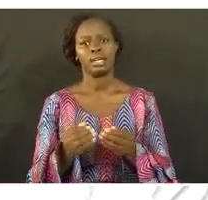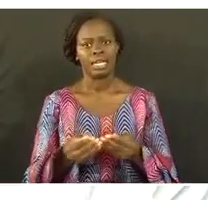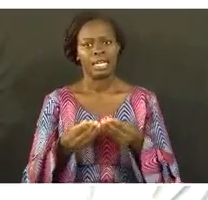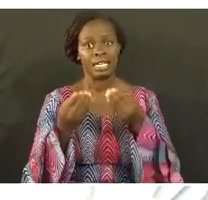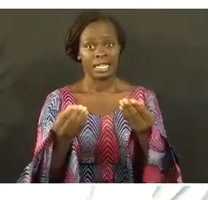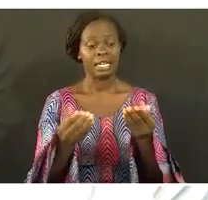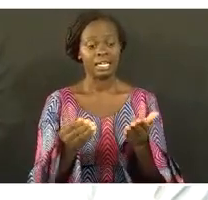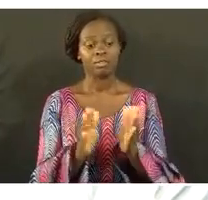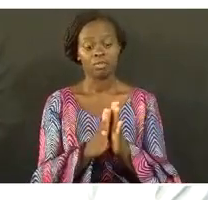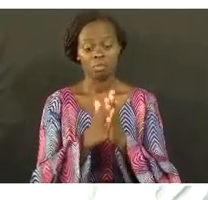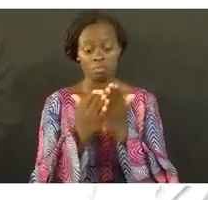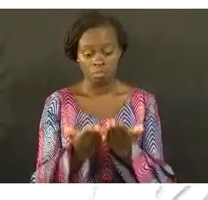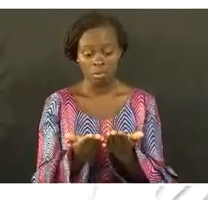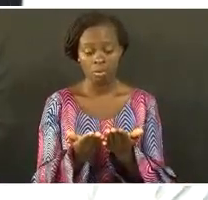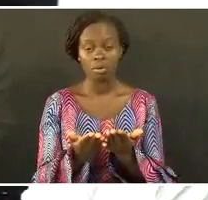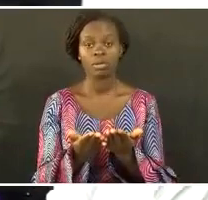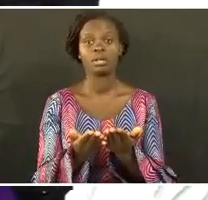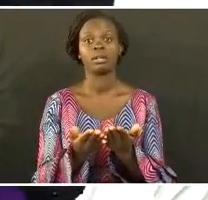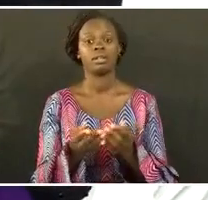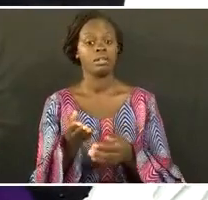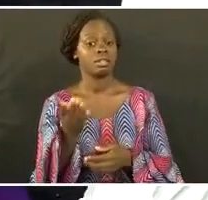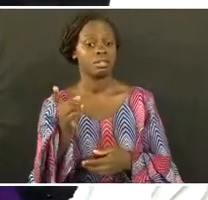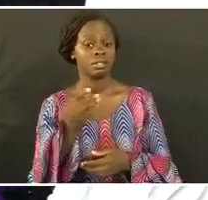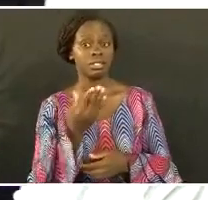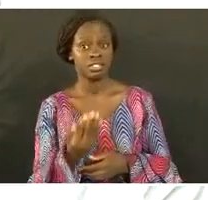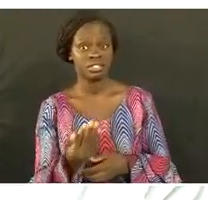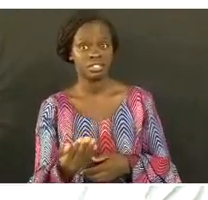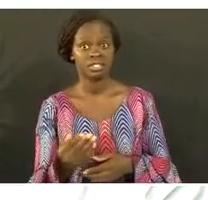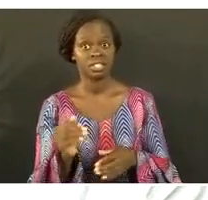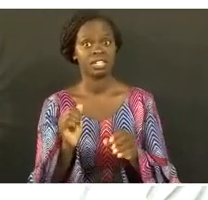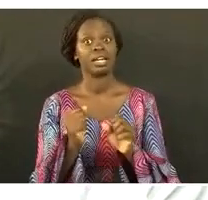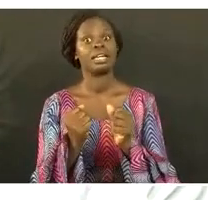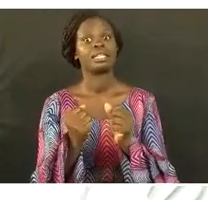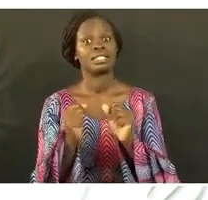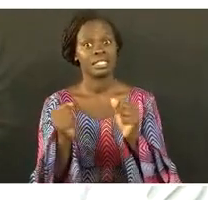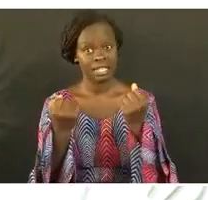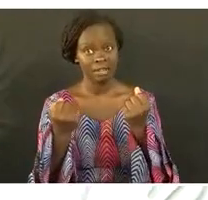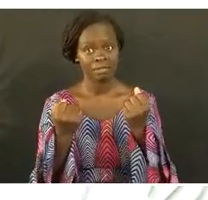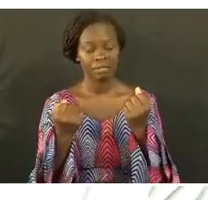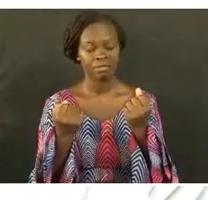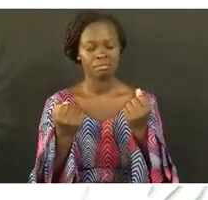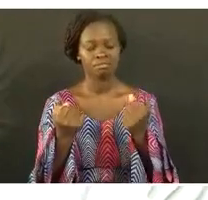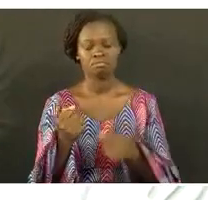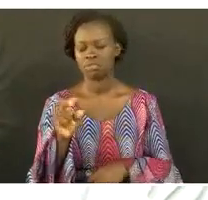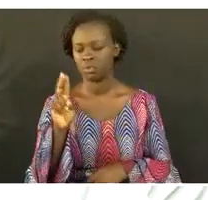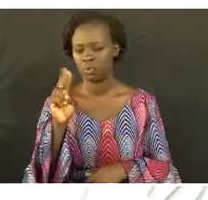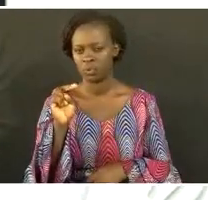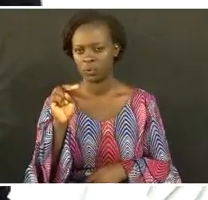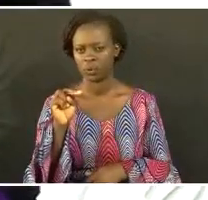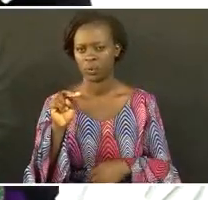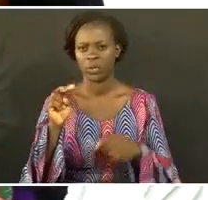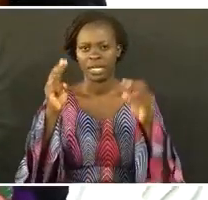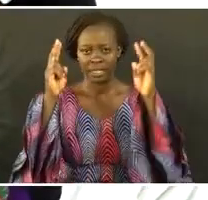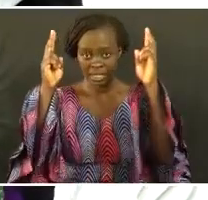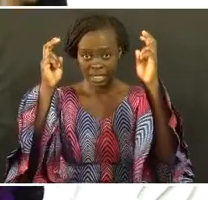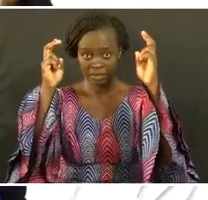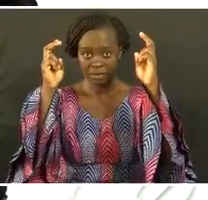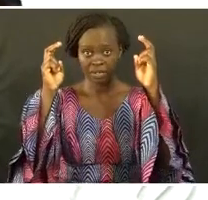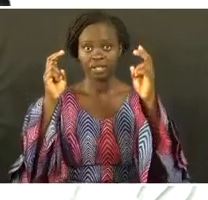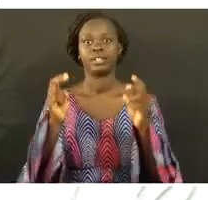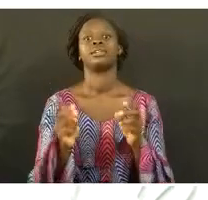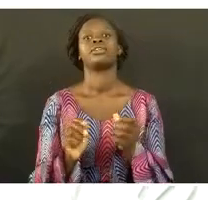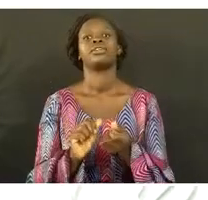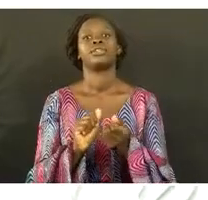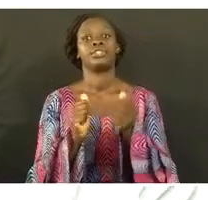they are all safe. But we have all come to realize that the devil has changed tactic and now he's coming through